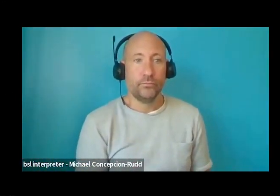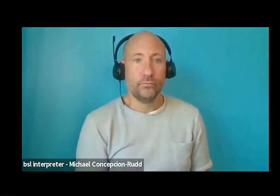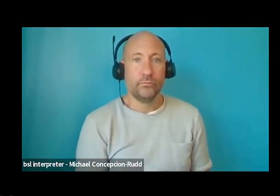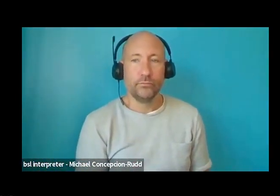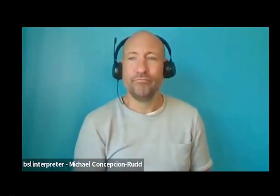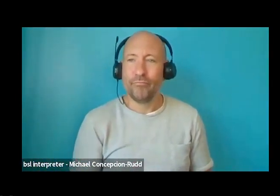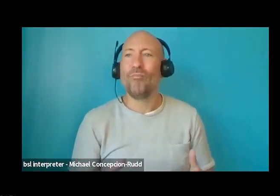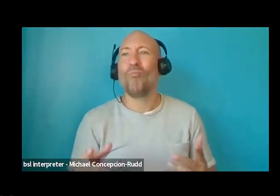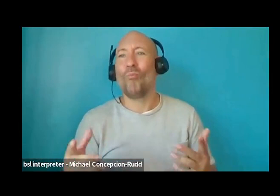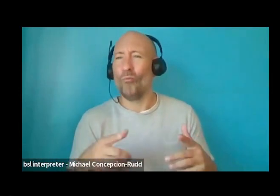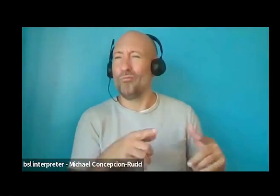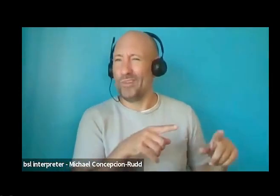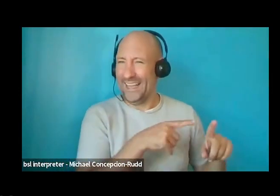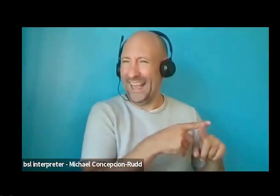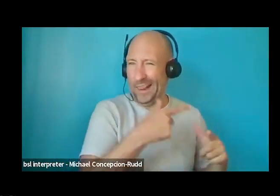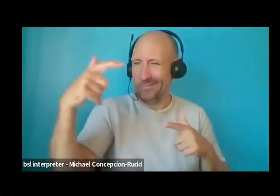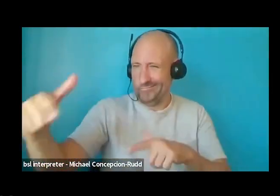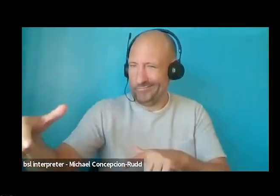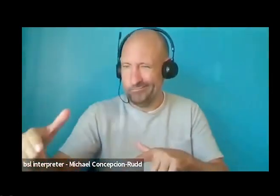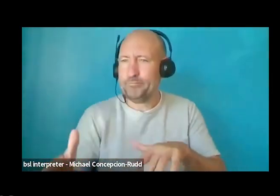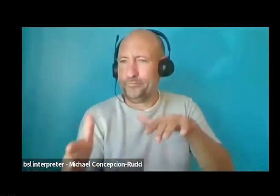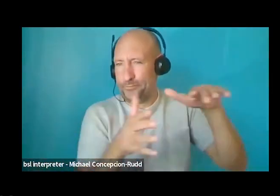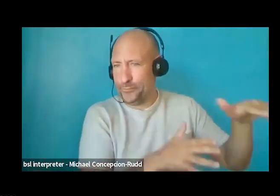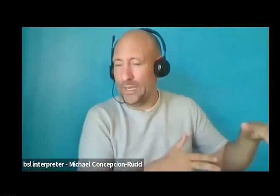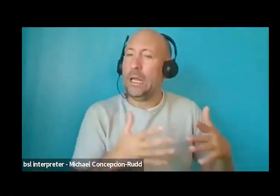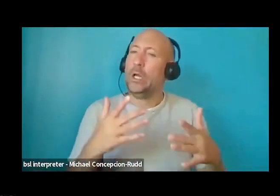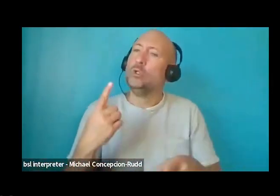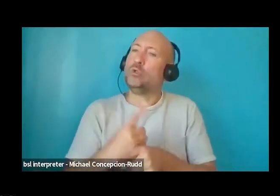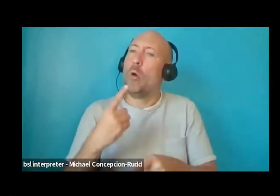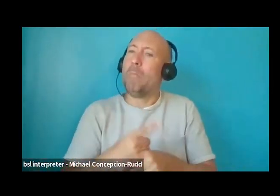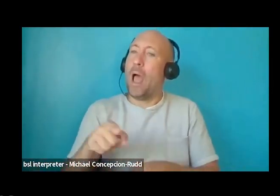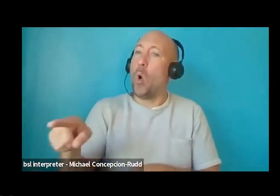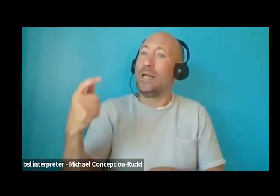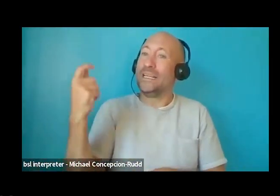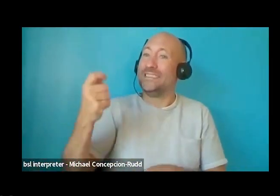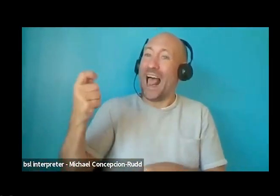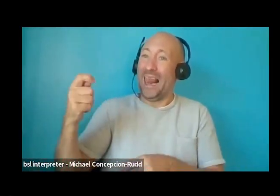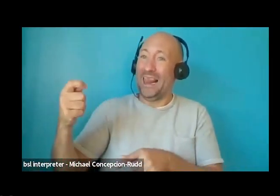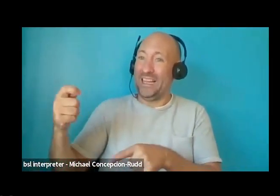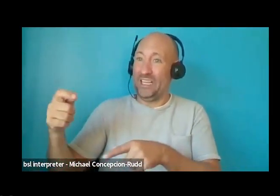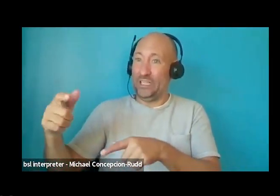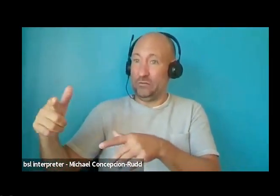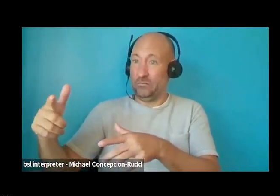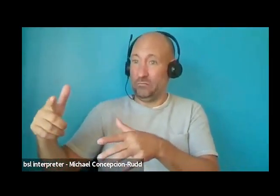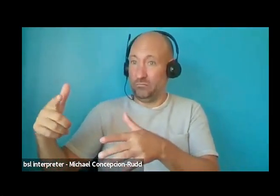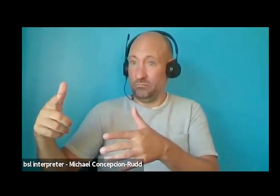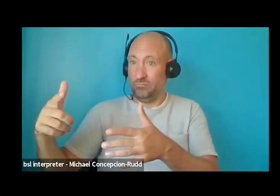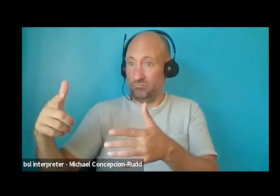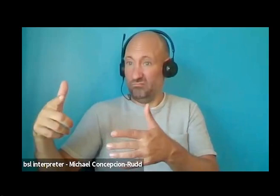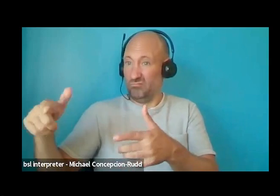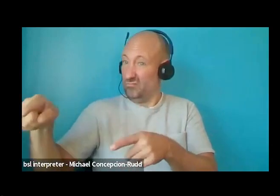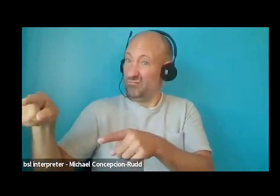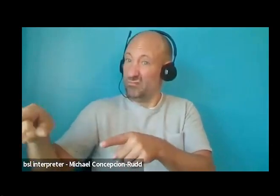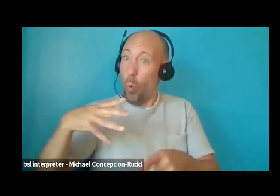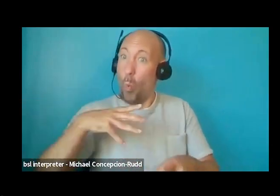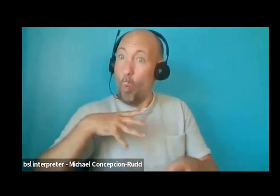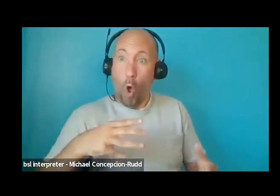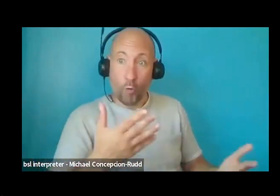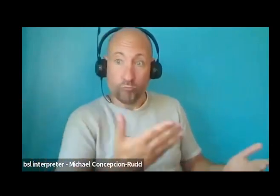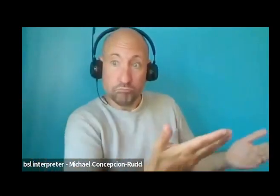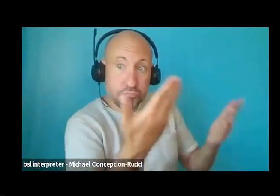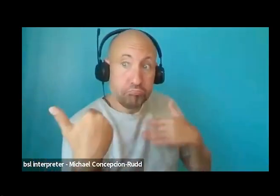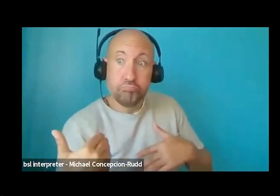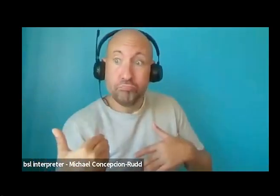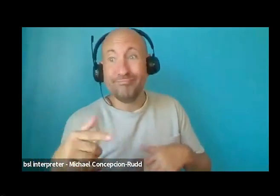And similarly, for Italian organizations wanting to host English artists, again, you must be